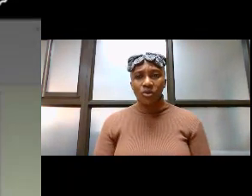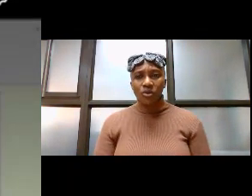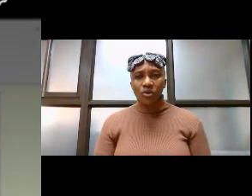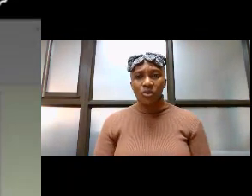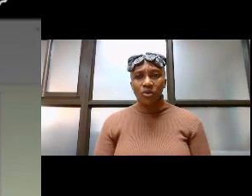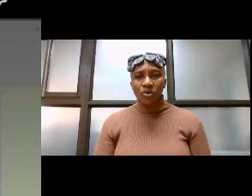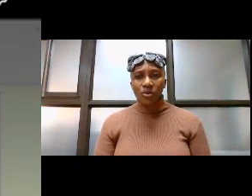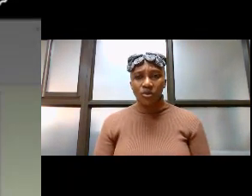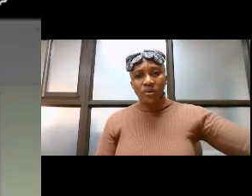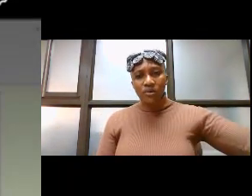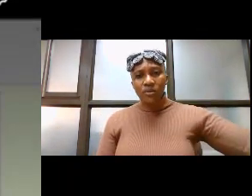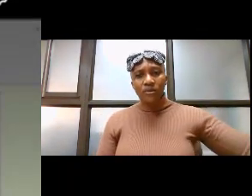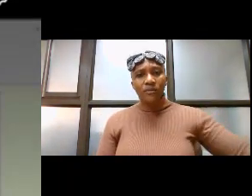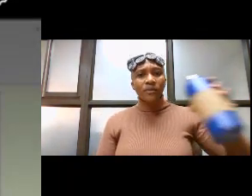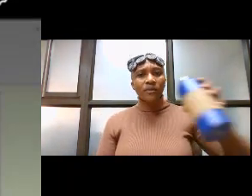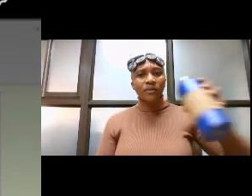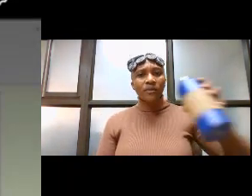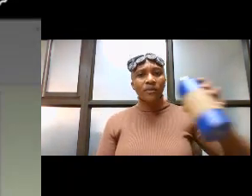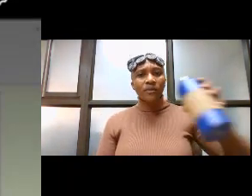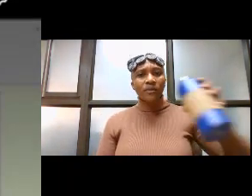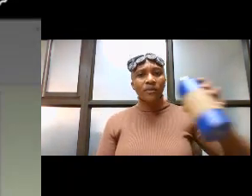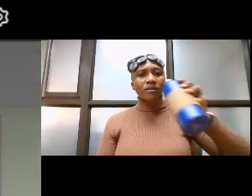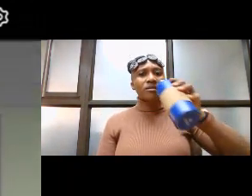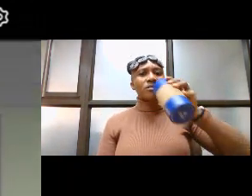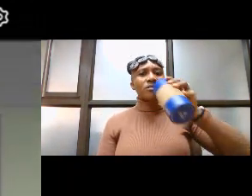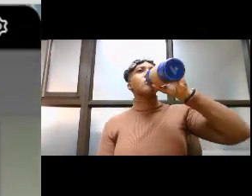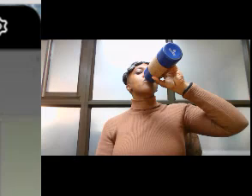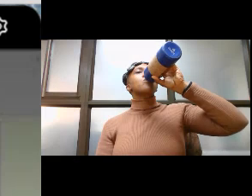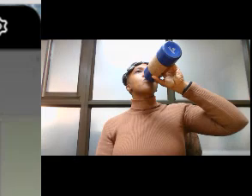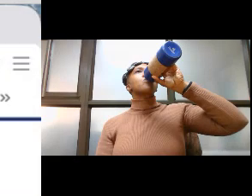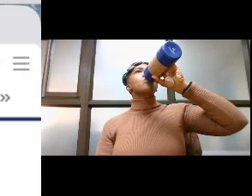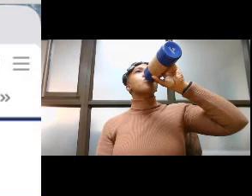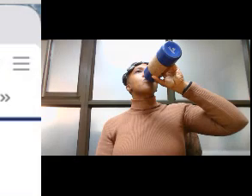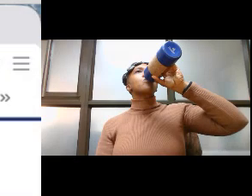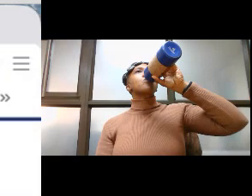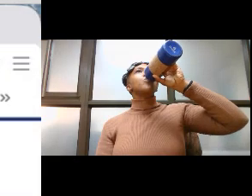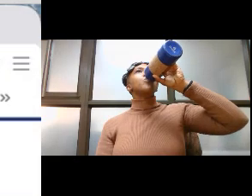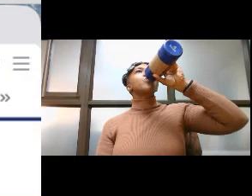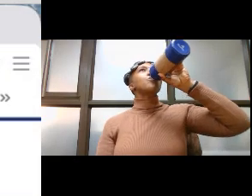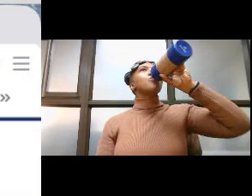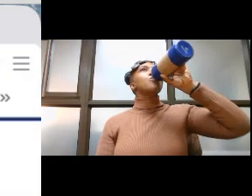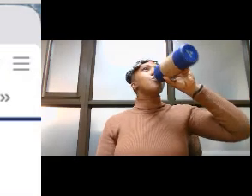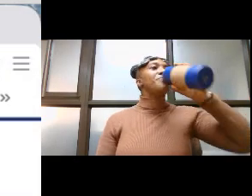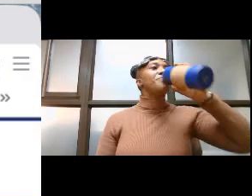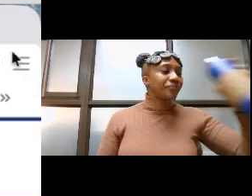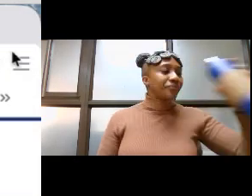Okay.